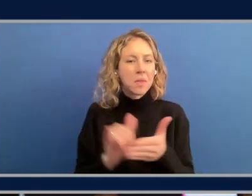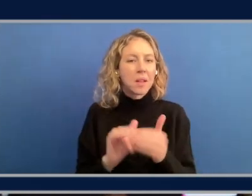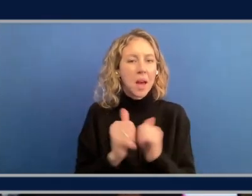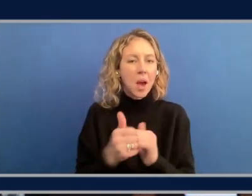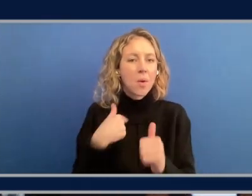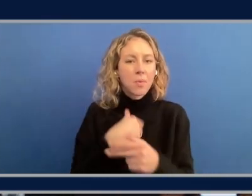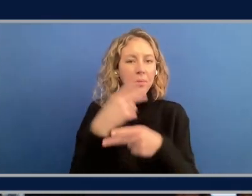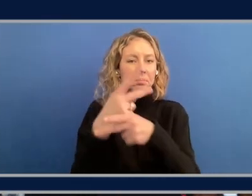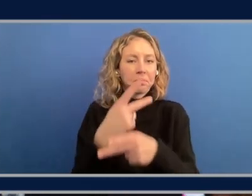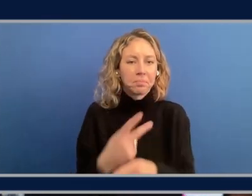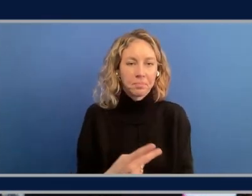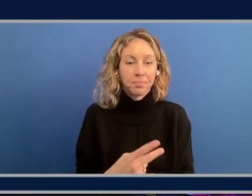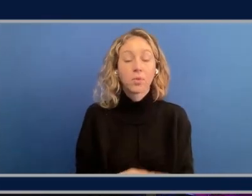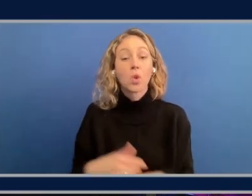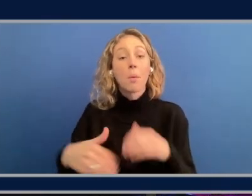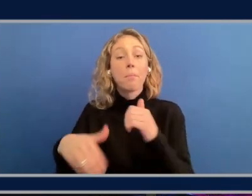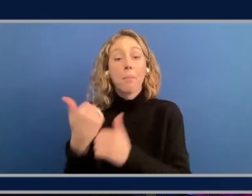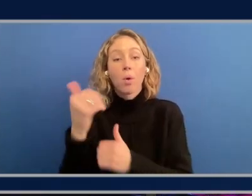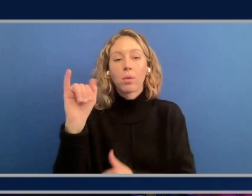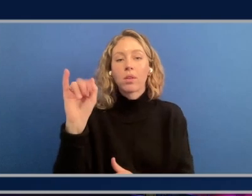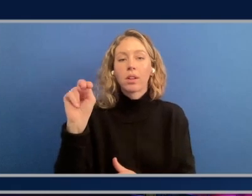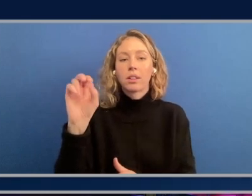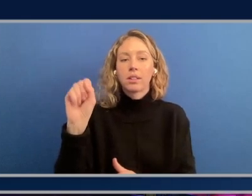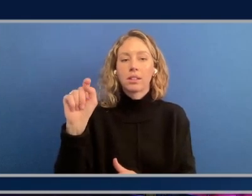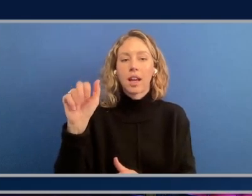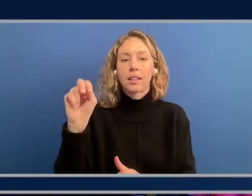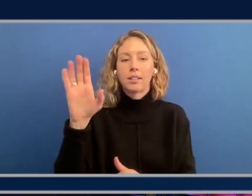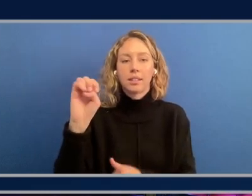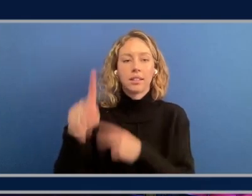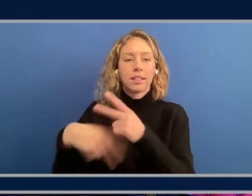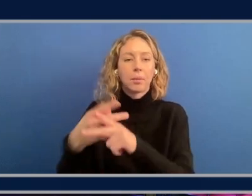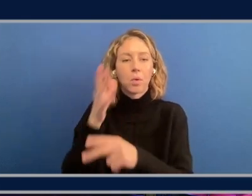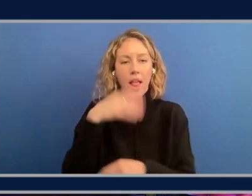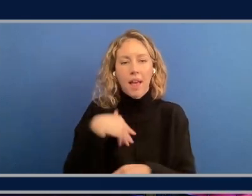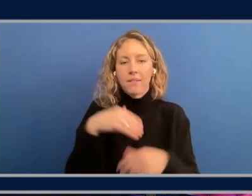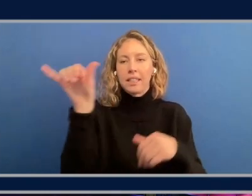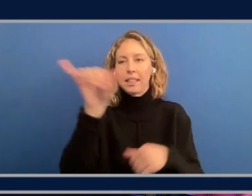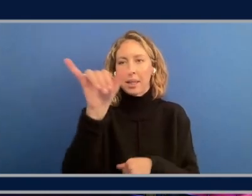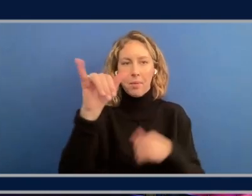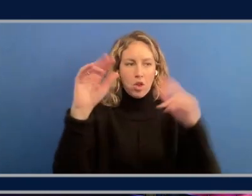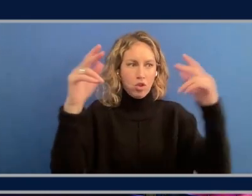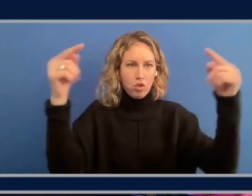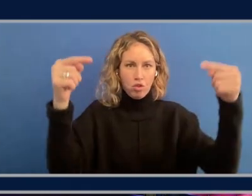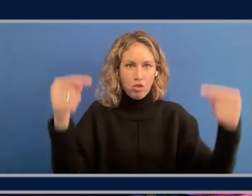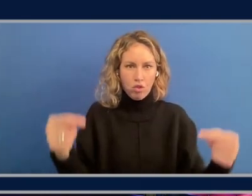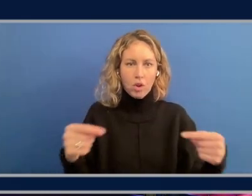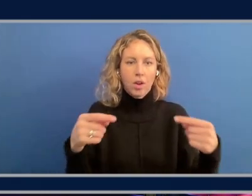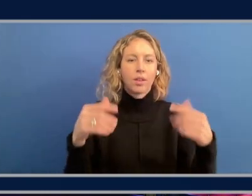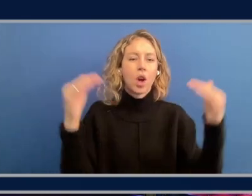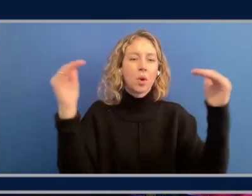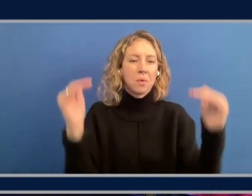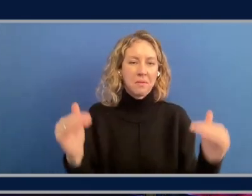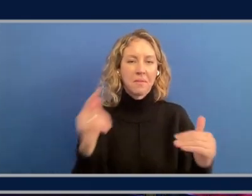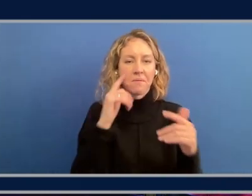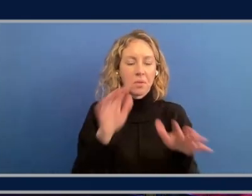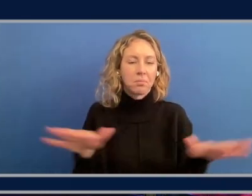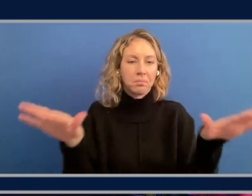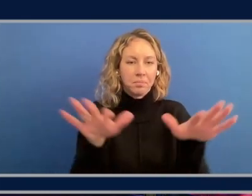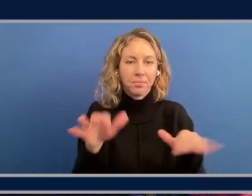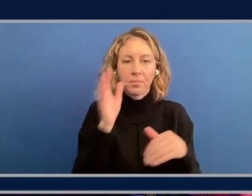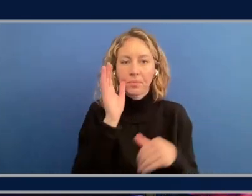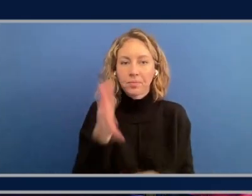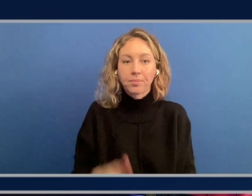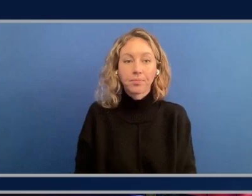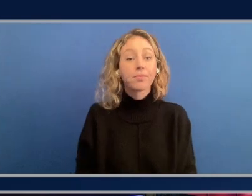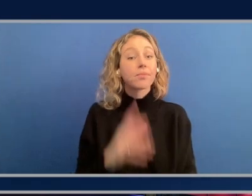most instance types would have a somewhat similar equivalent Right. to Yes. Graviton. yeah, across the board. I mean, this is for most of